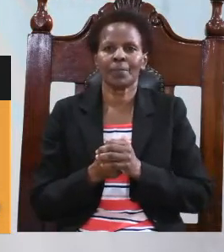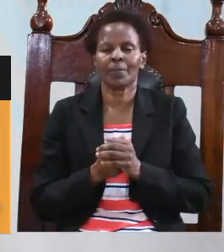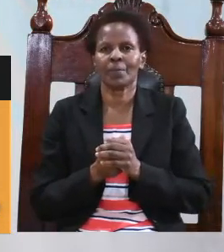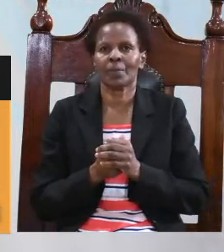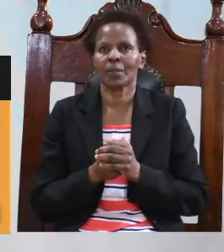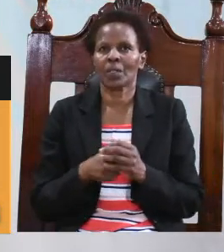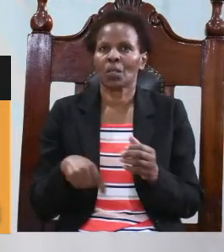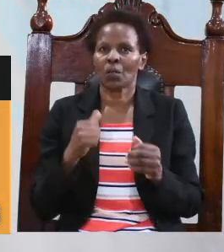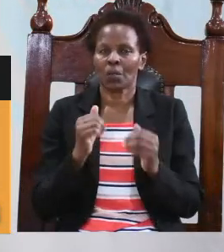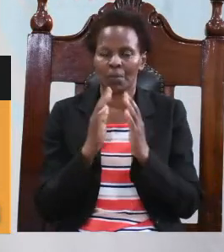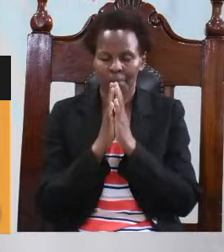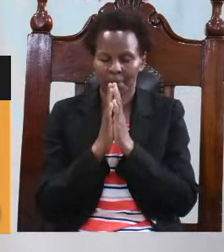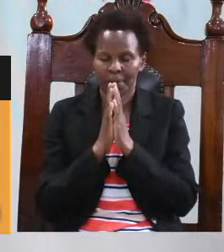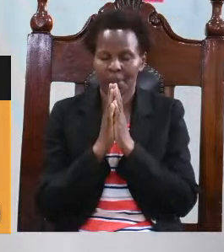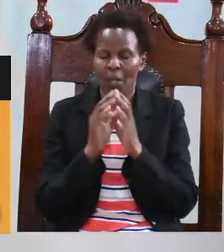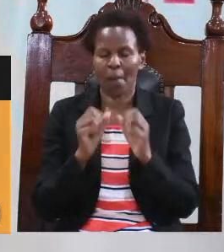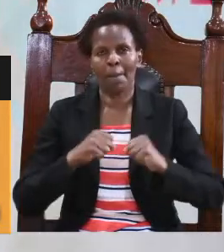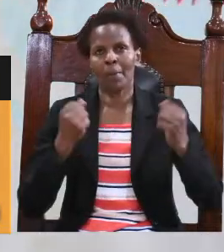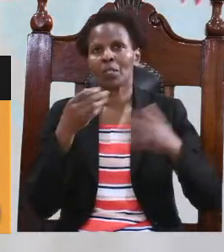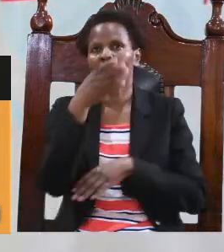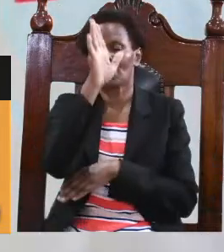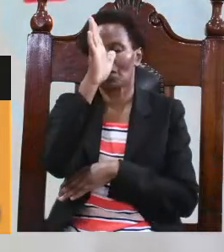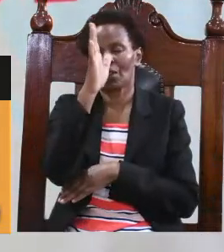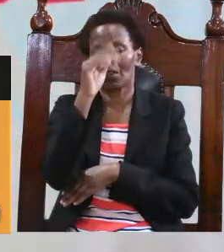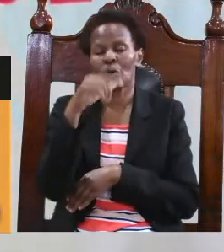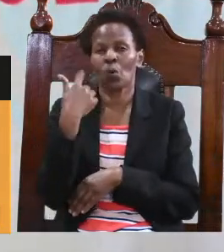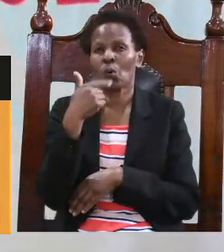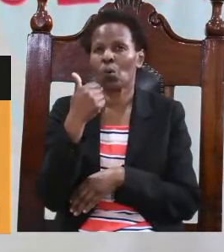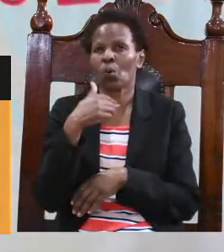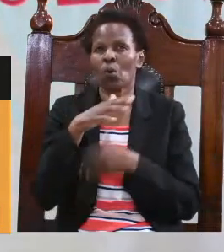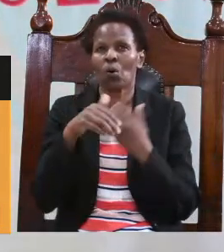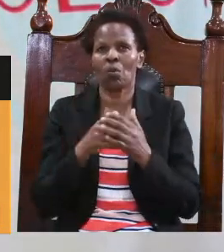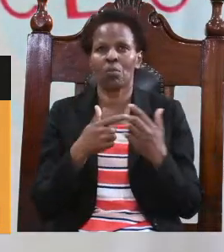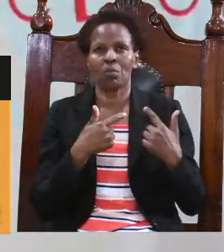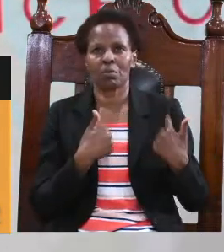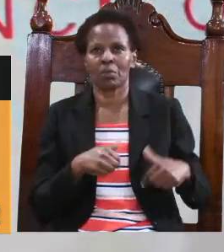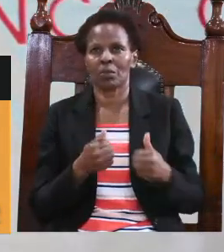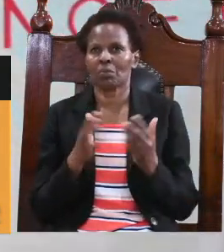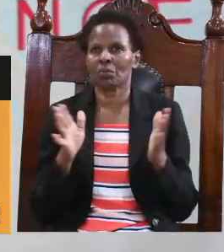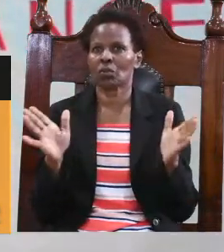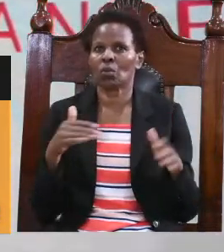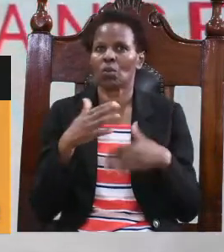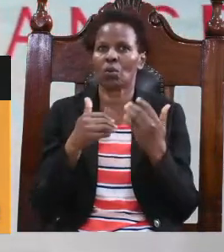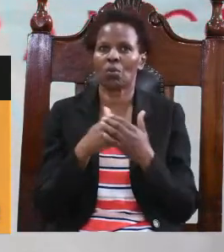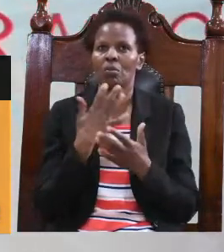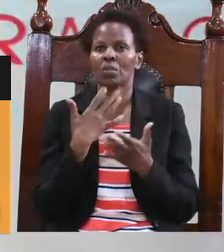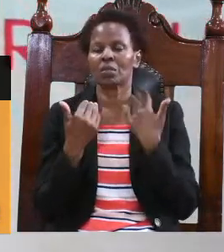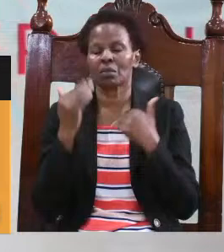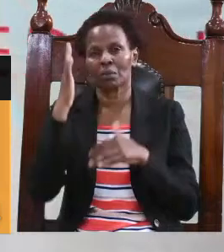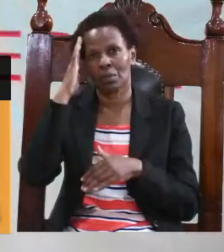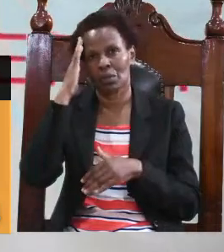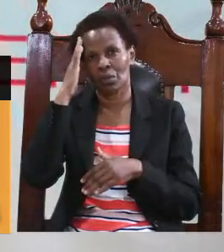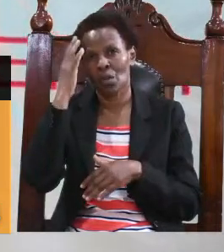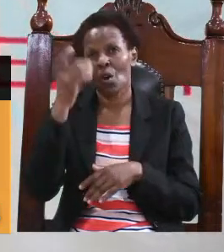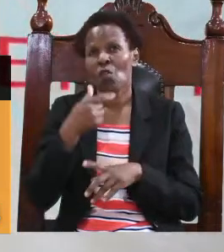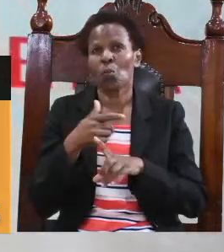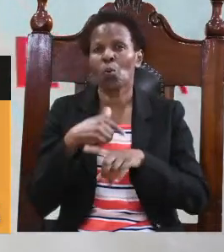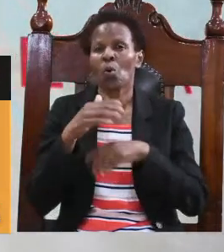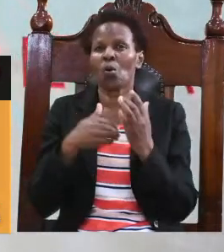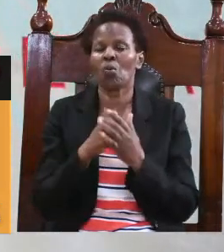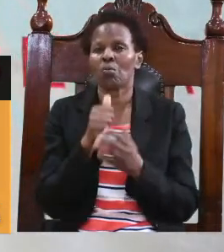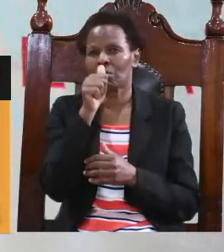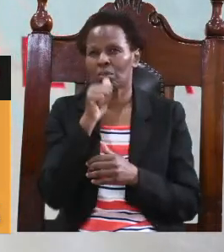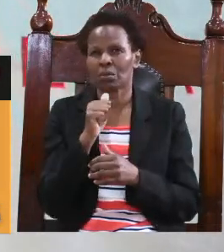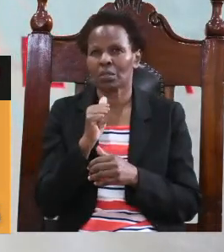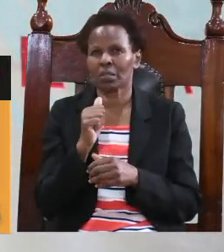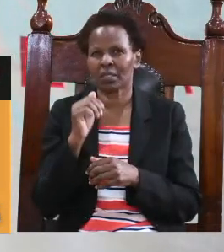Let us pray. Almighty God, to whom all hearts are open, all desires known, and from whom no secrets